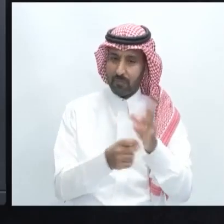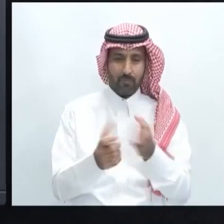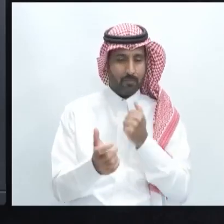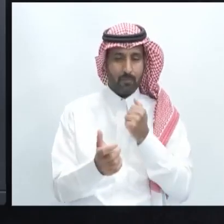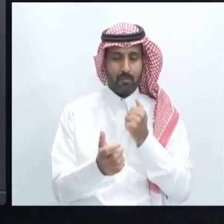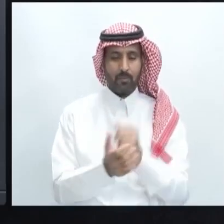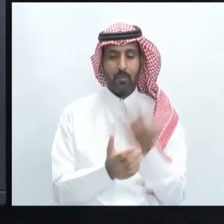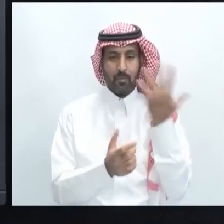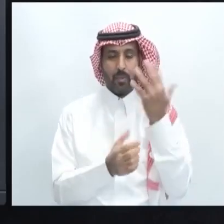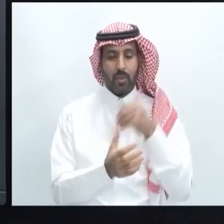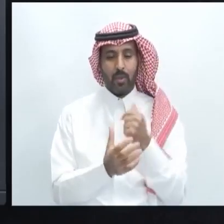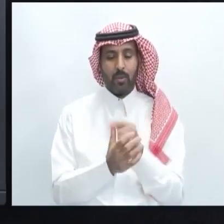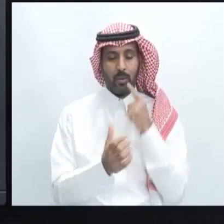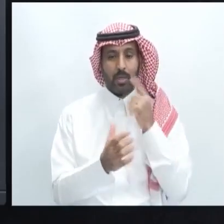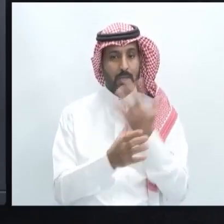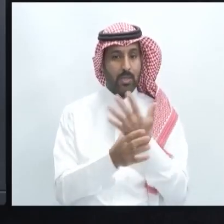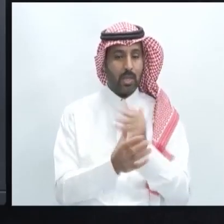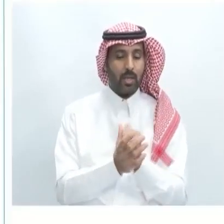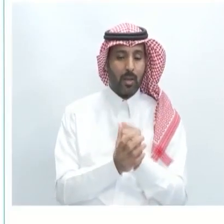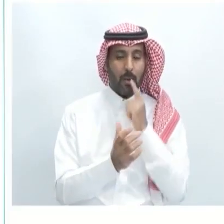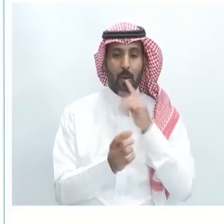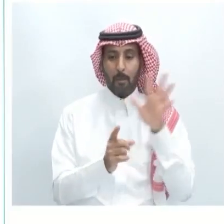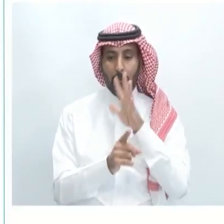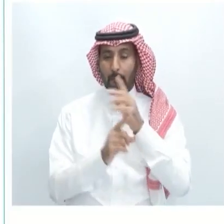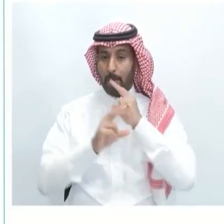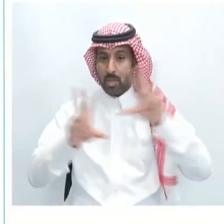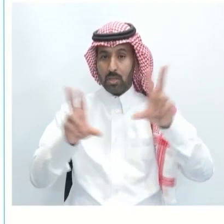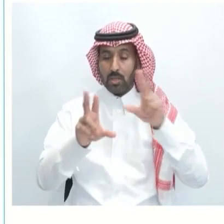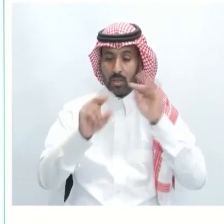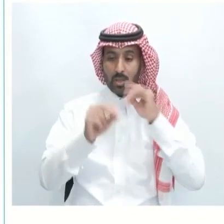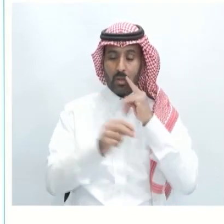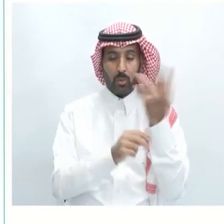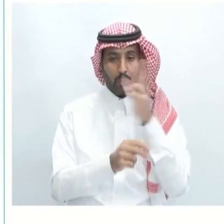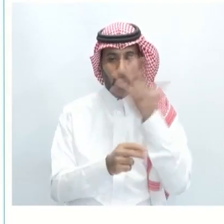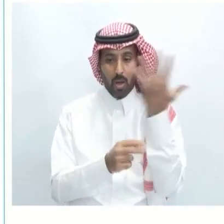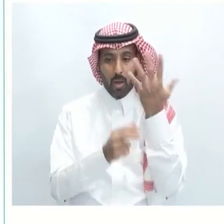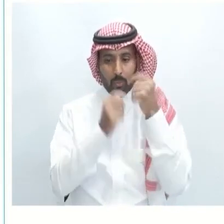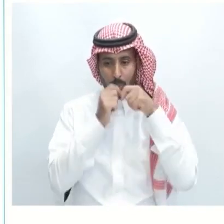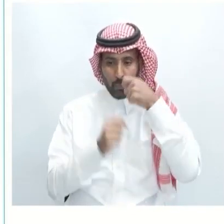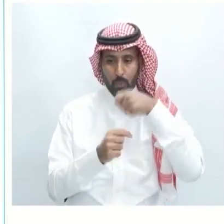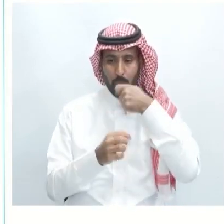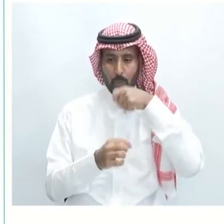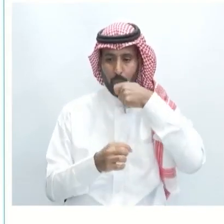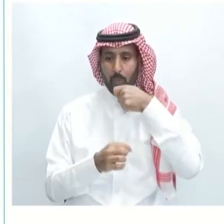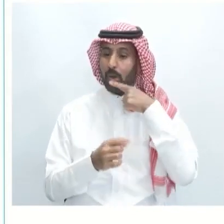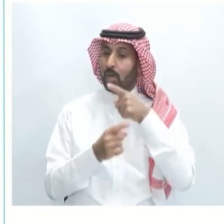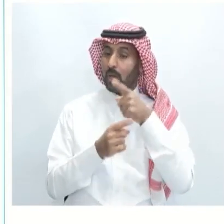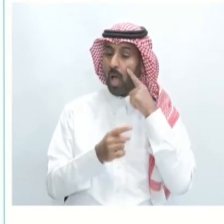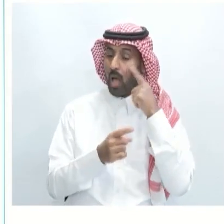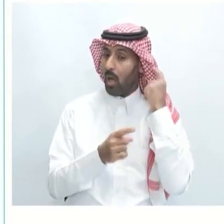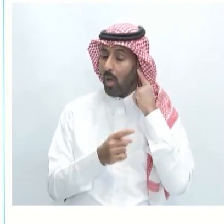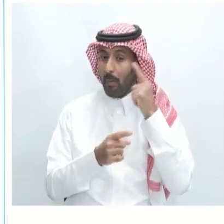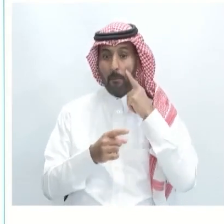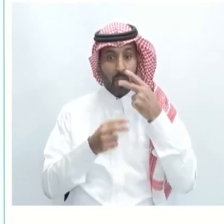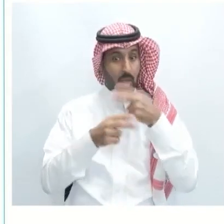is spaghetti trees. So the cause here, Panorama aired story about spaghetti trees. The effect that people started